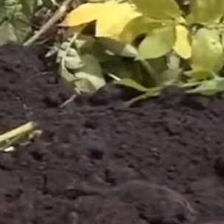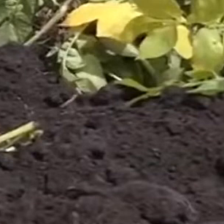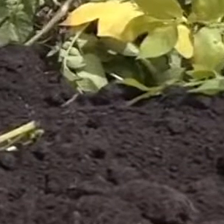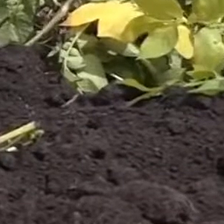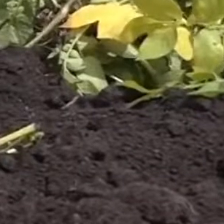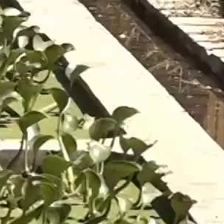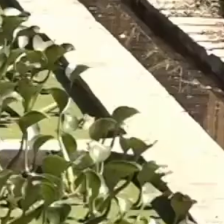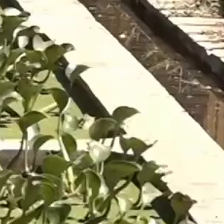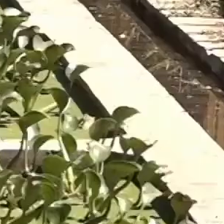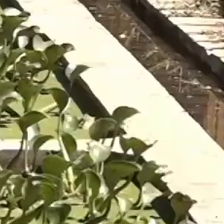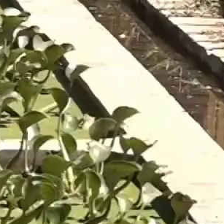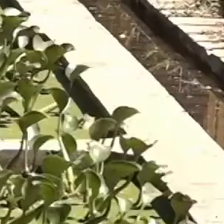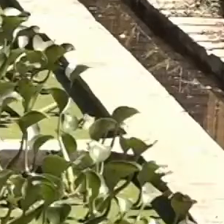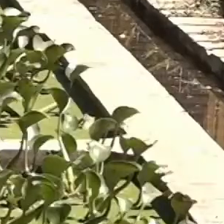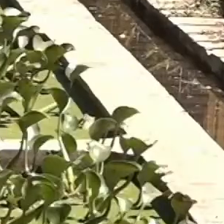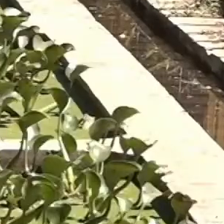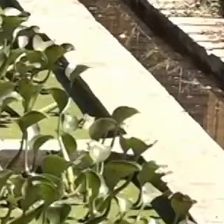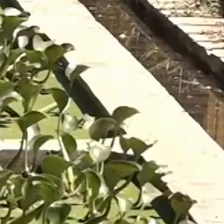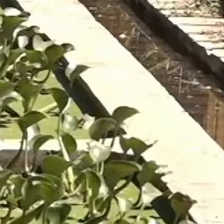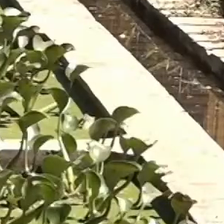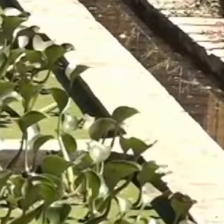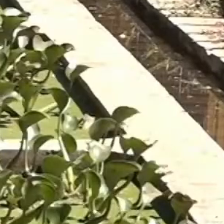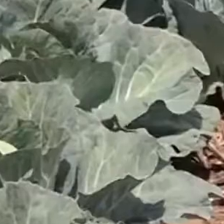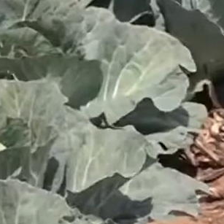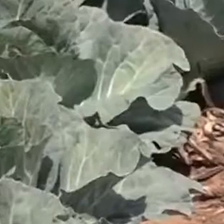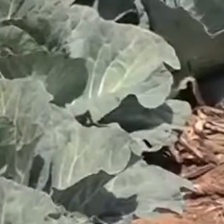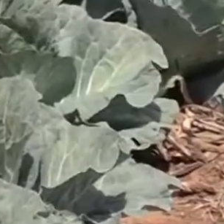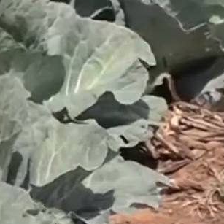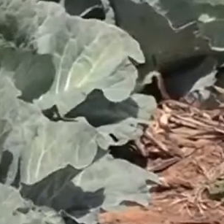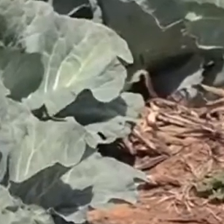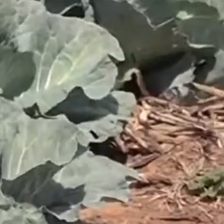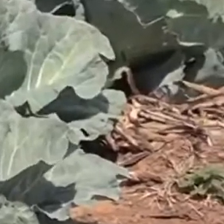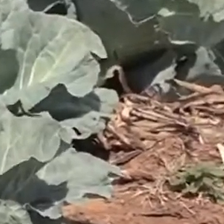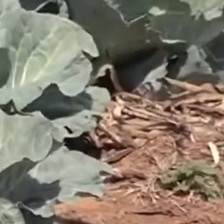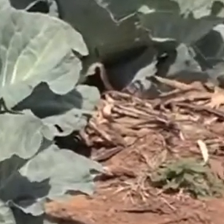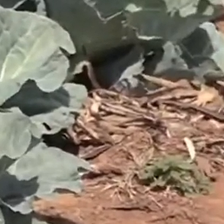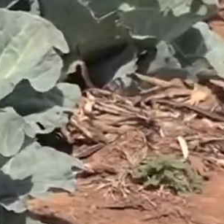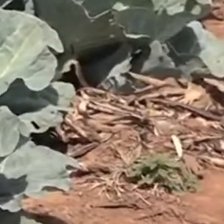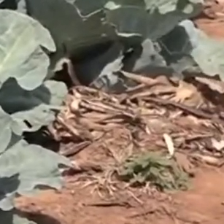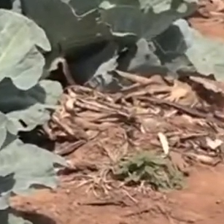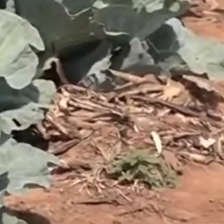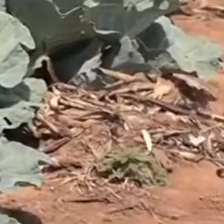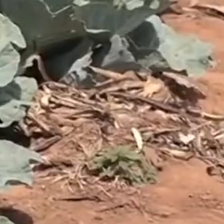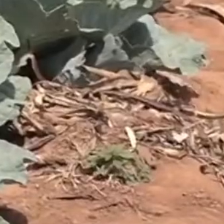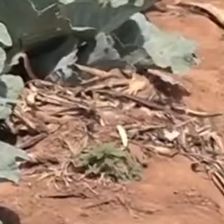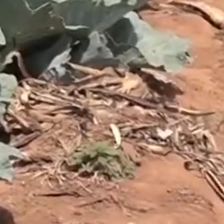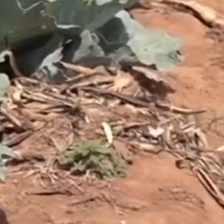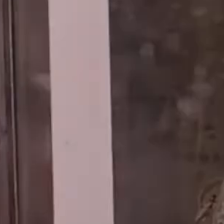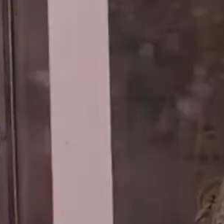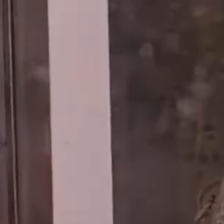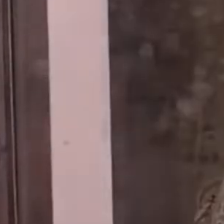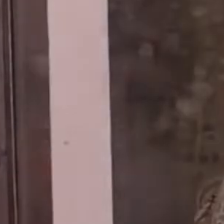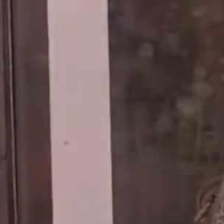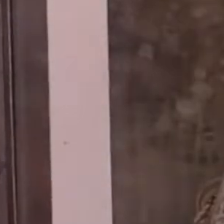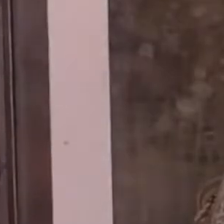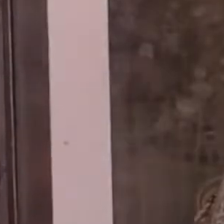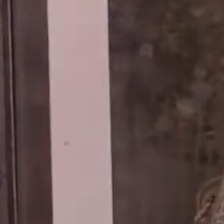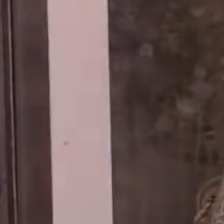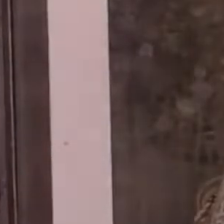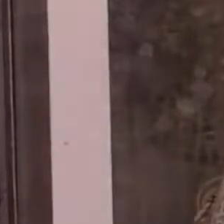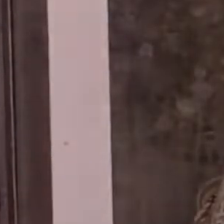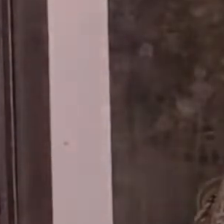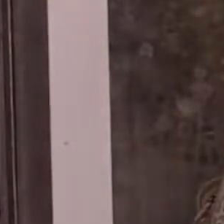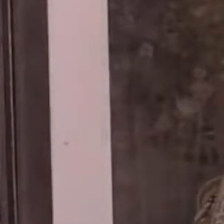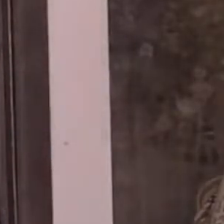Kwenye toleo la kaunti ya Narok, hii ni Boresha Kilimo, kwani